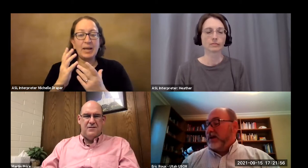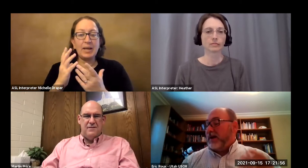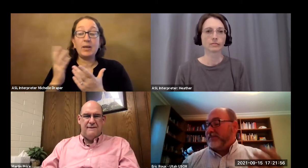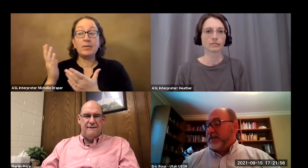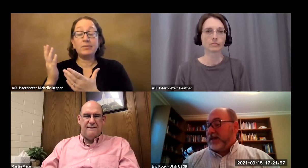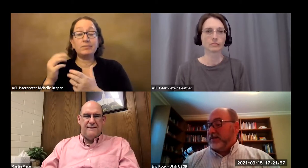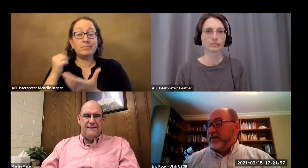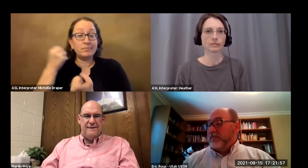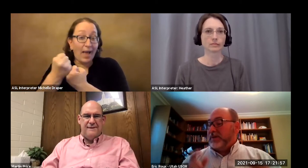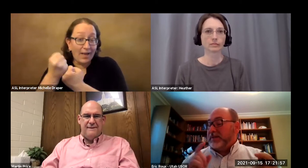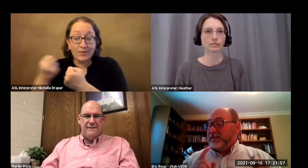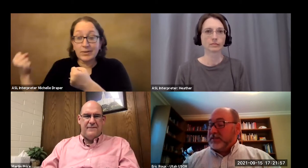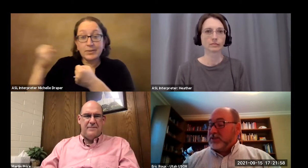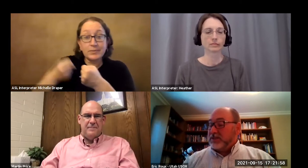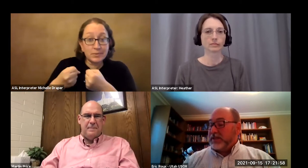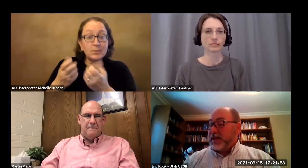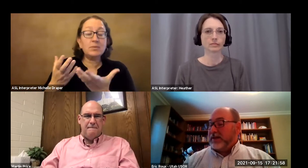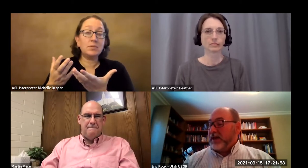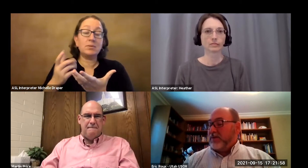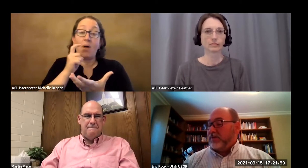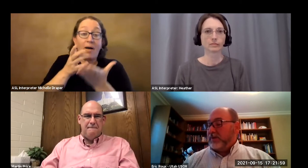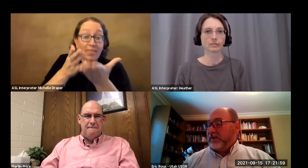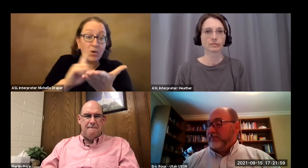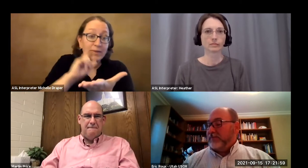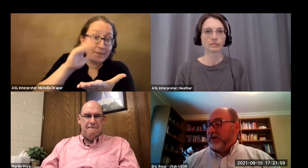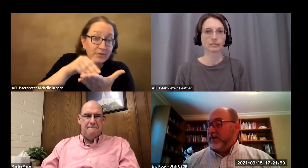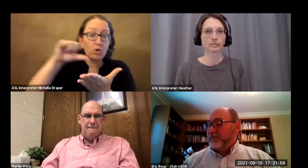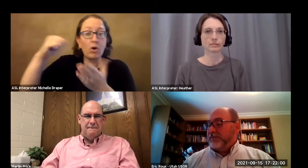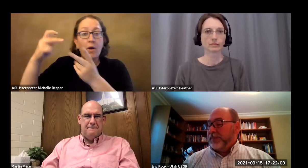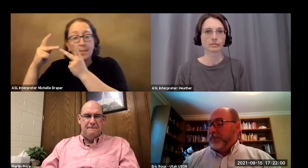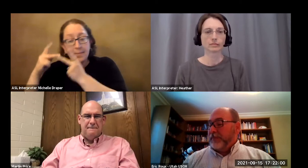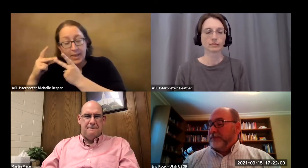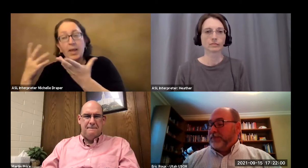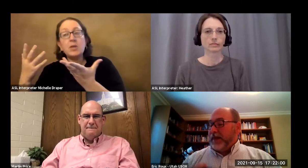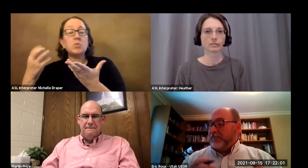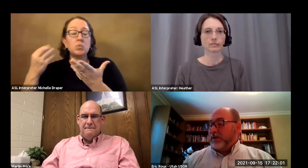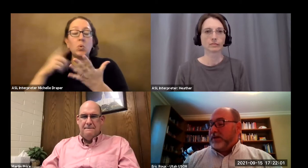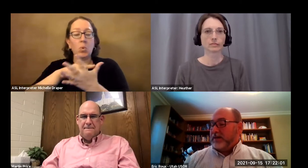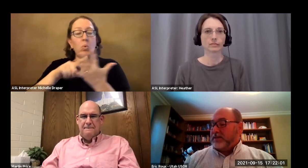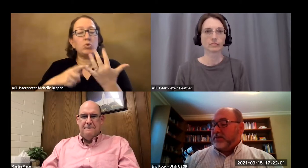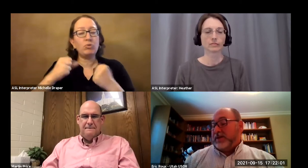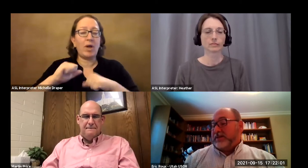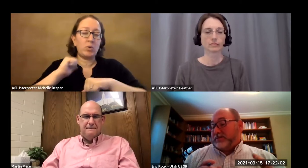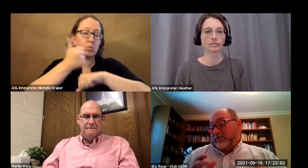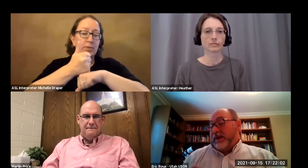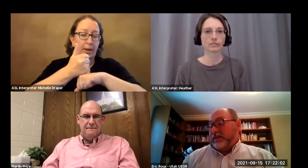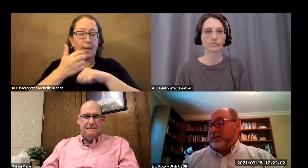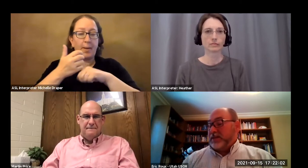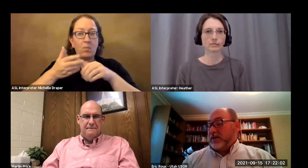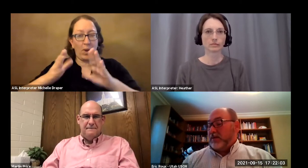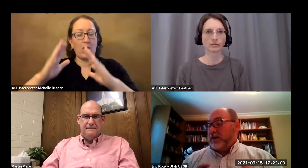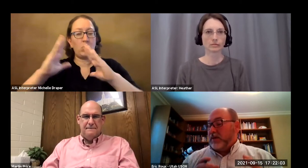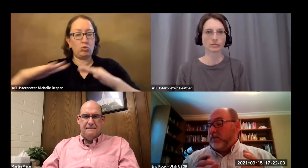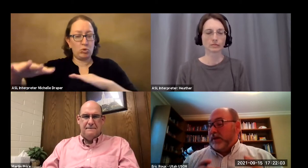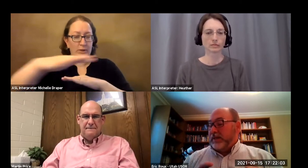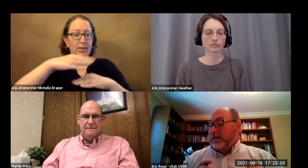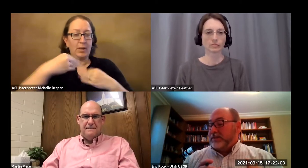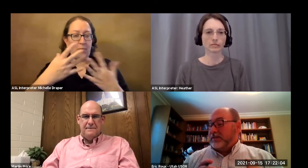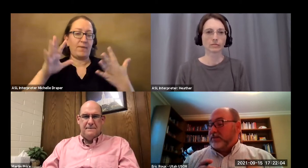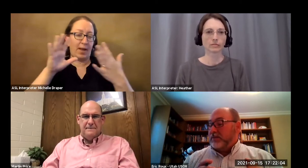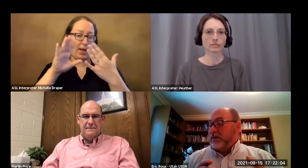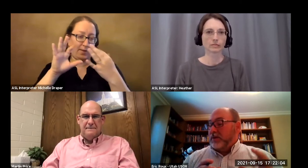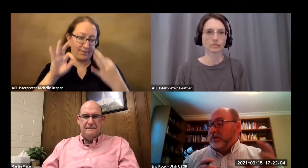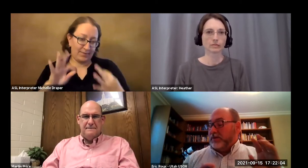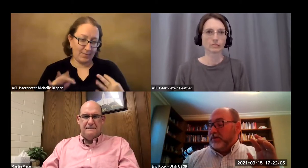advocate off-site. But in addition to that, now we've had it pointed out to us, rightly so, that we